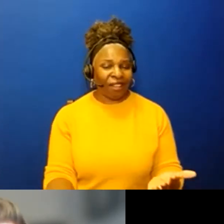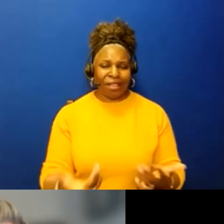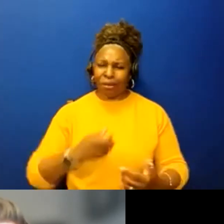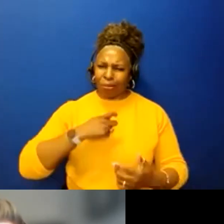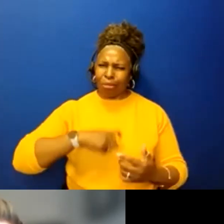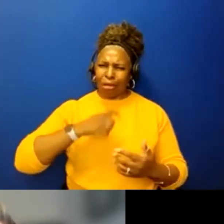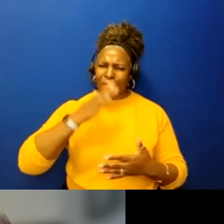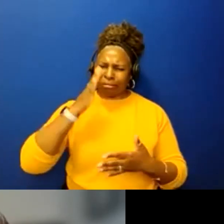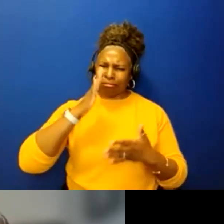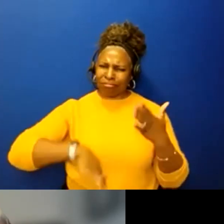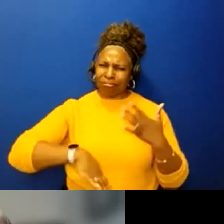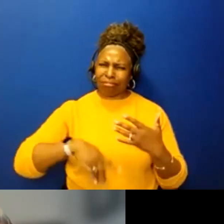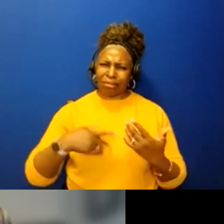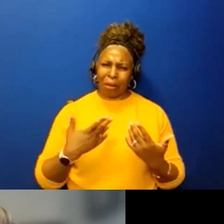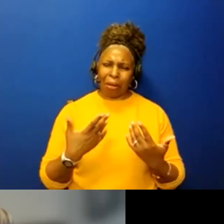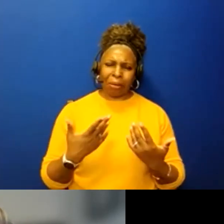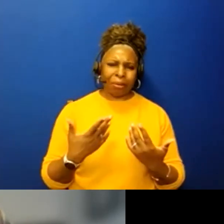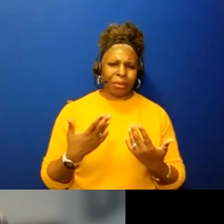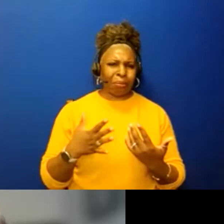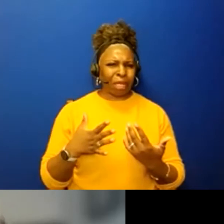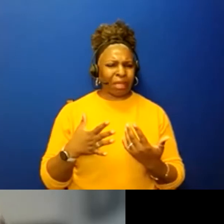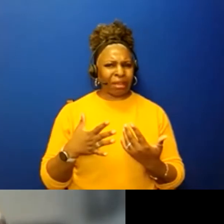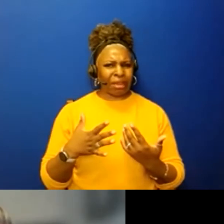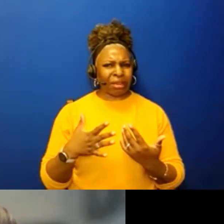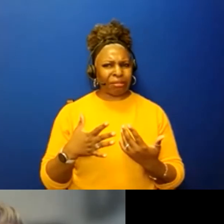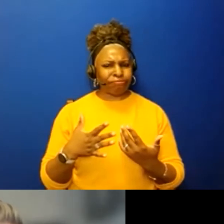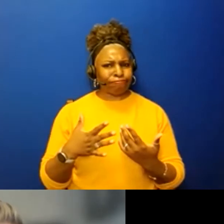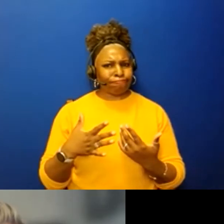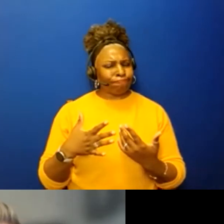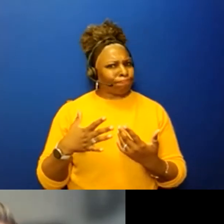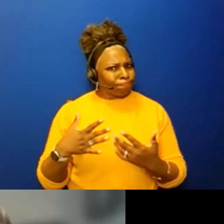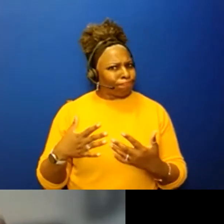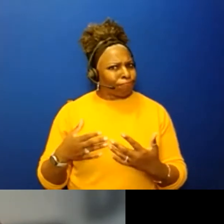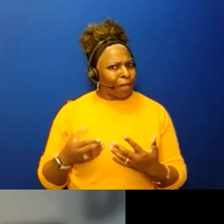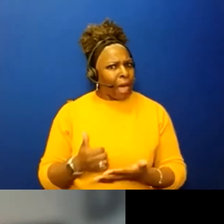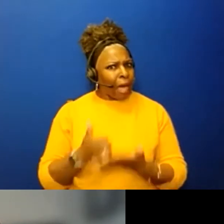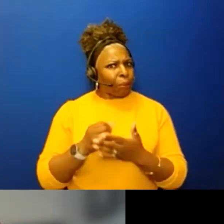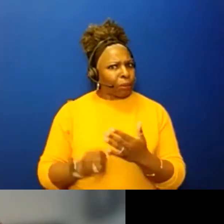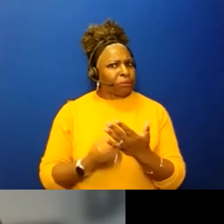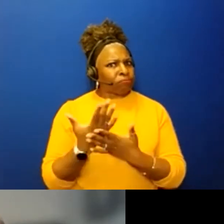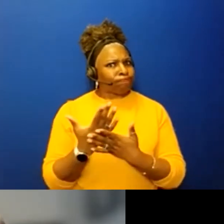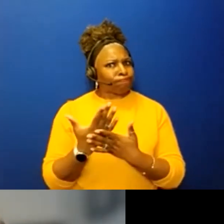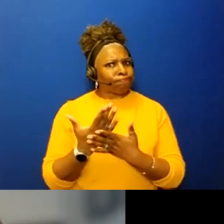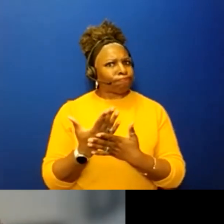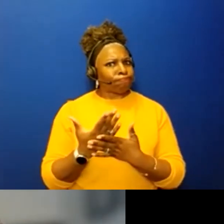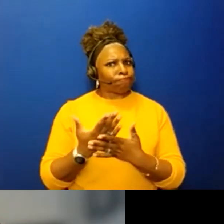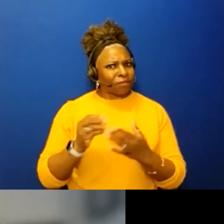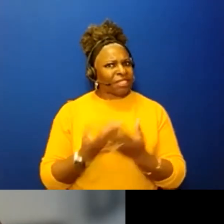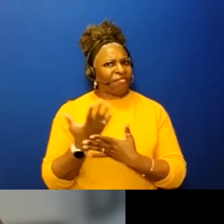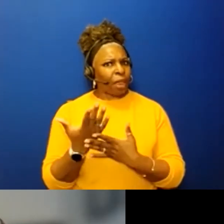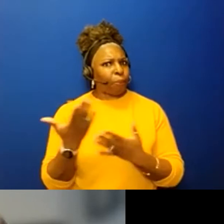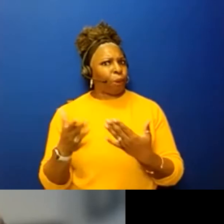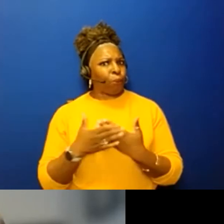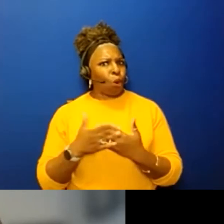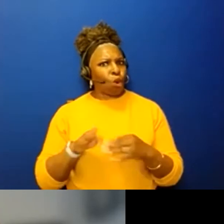has really pushed me to put more sporting activities out there for the young disabled people we support.